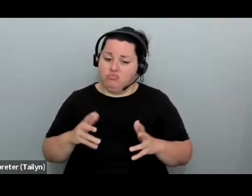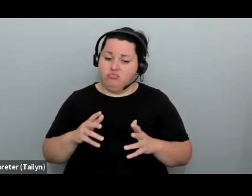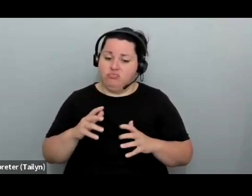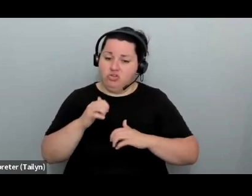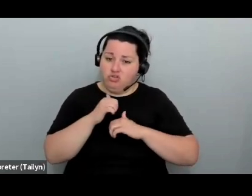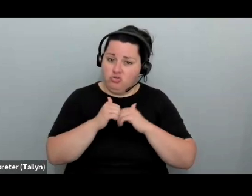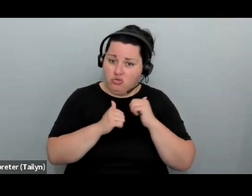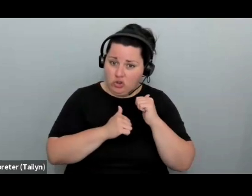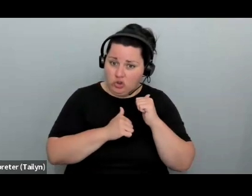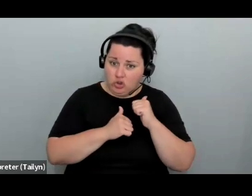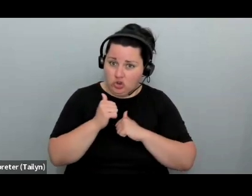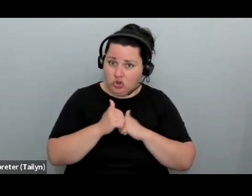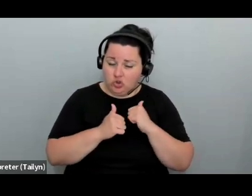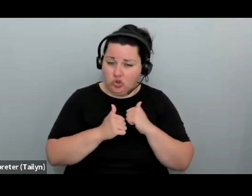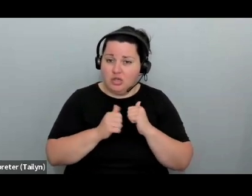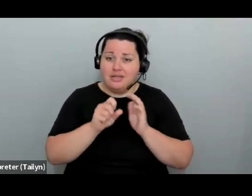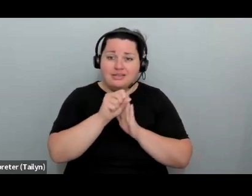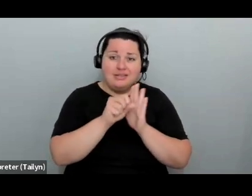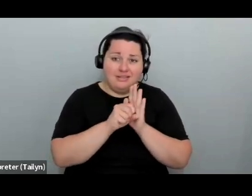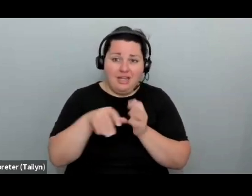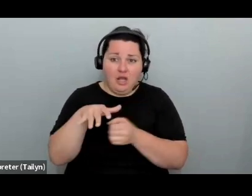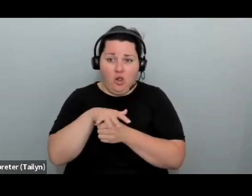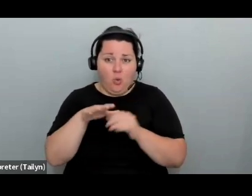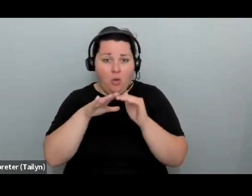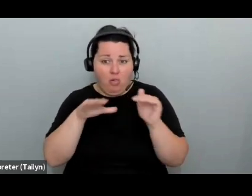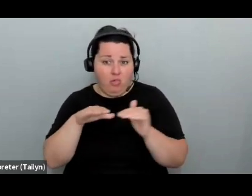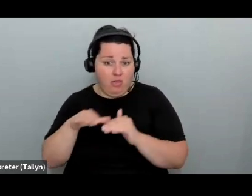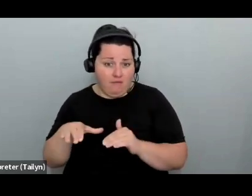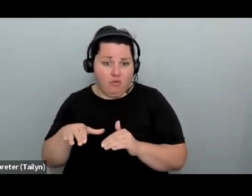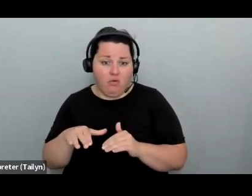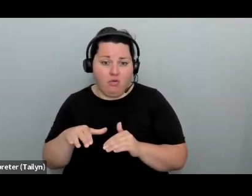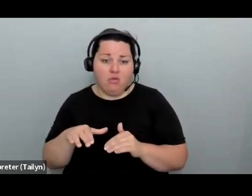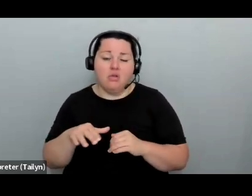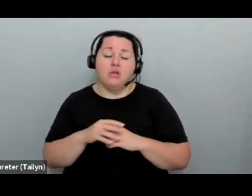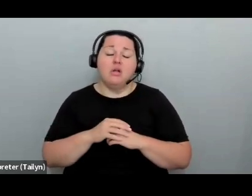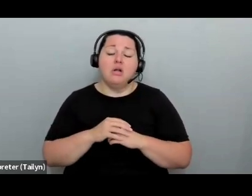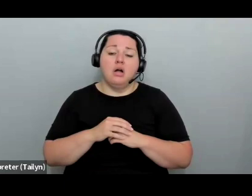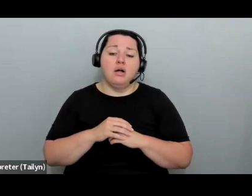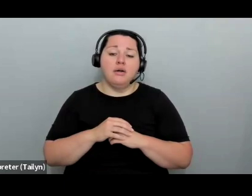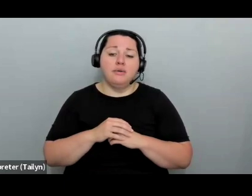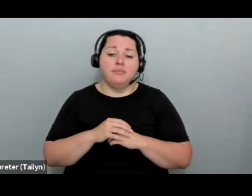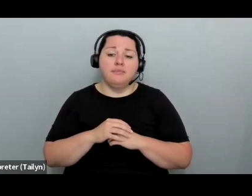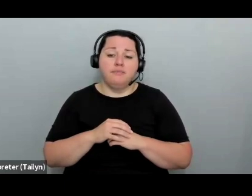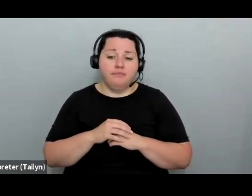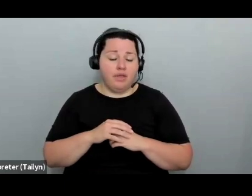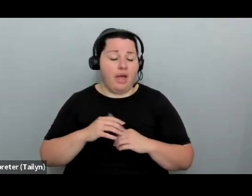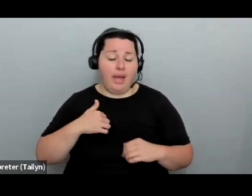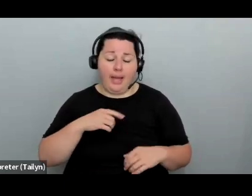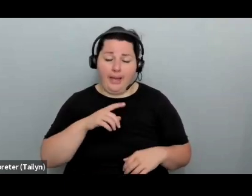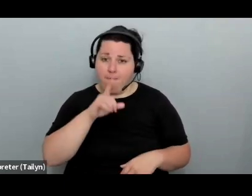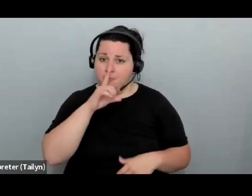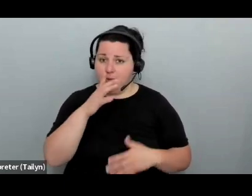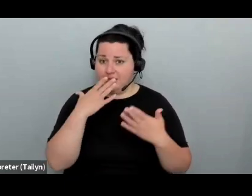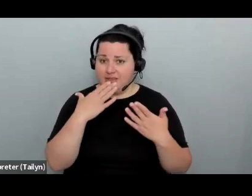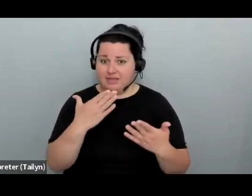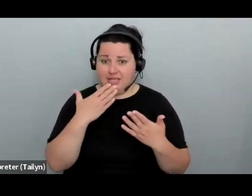an state and local level and really kind of getting that in line. And I'm so thankful